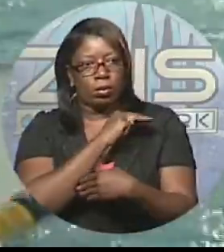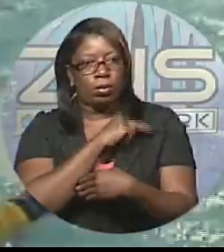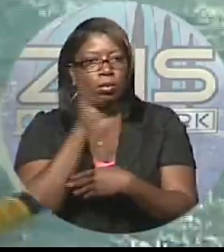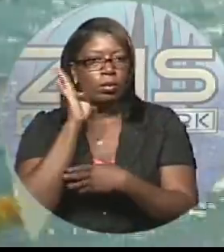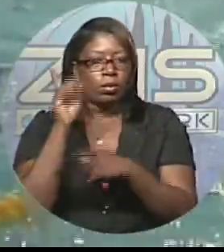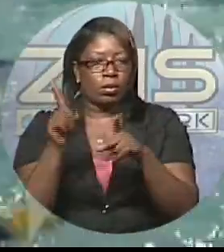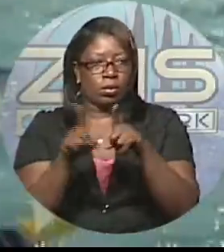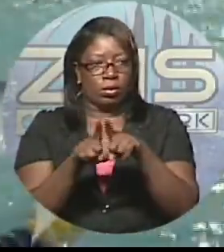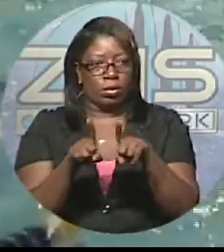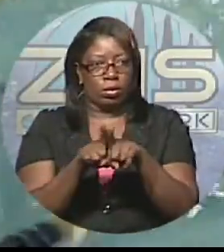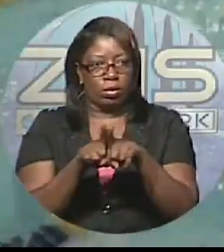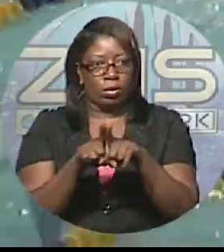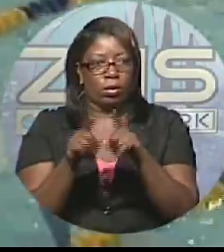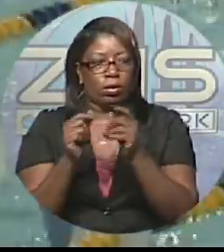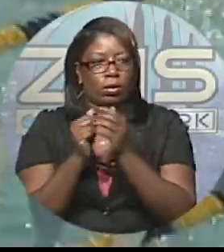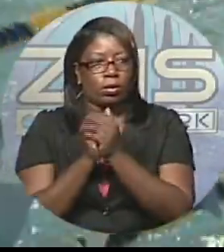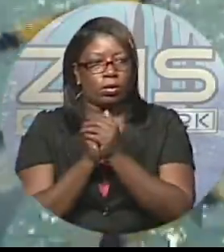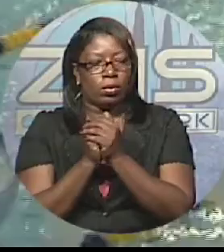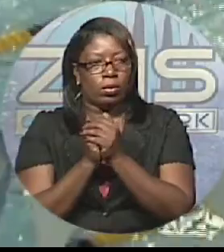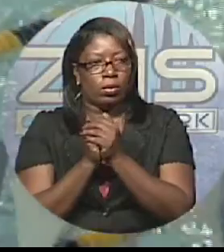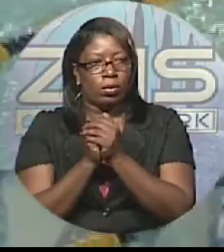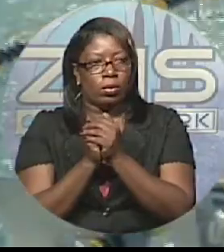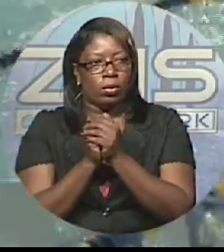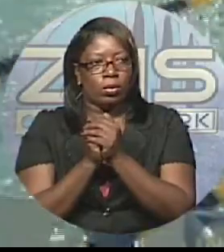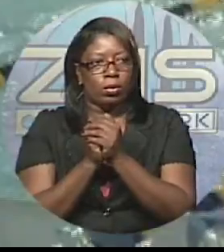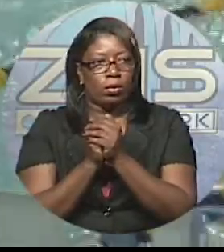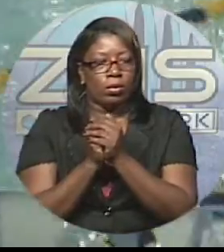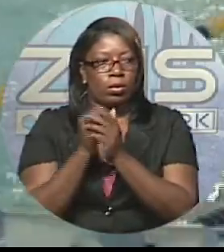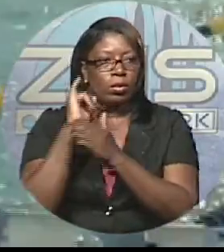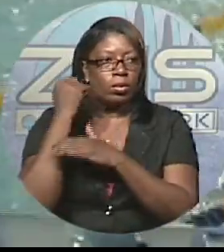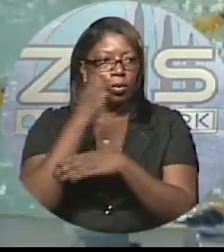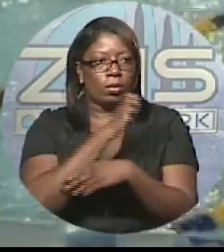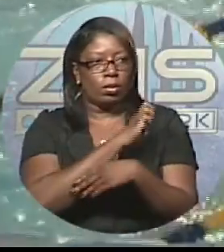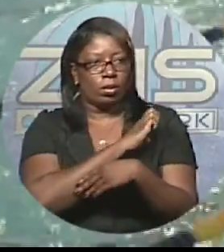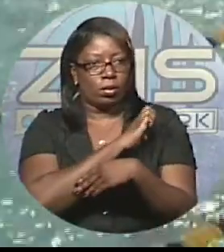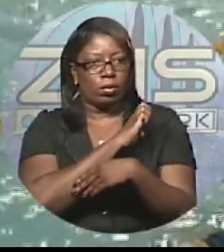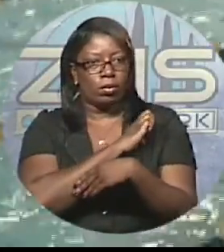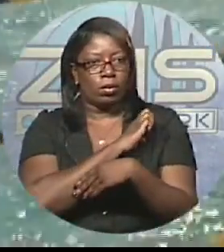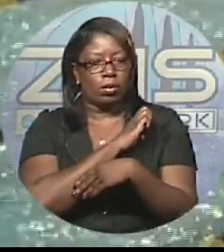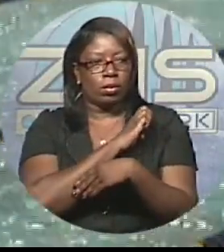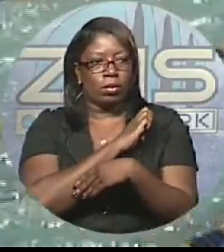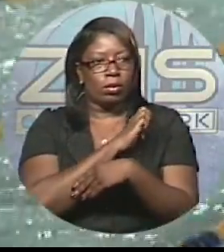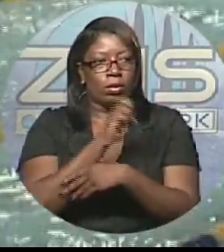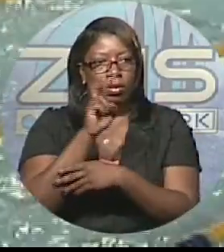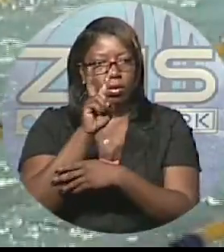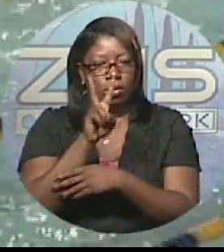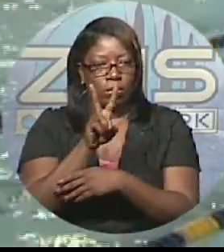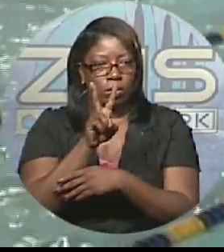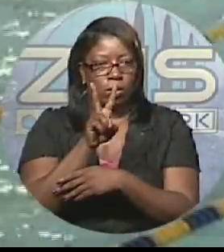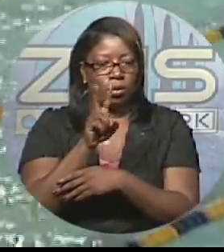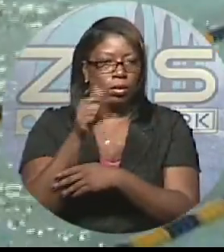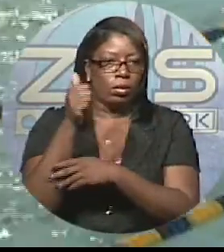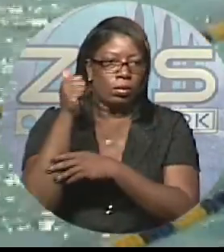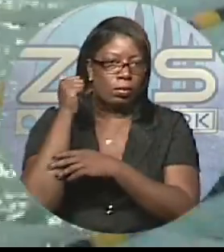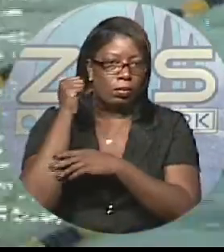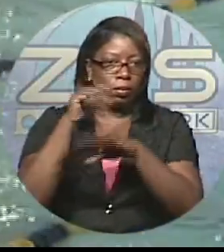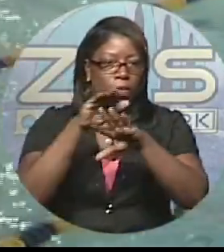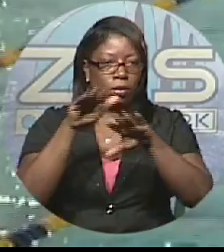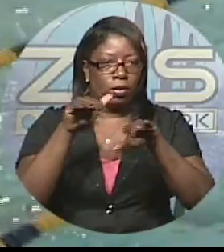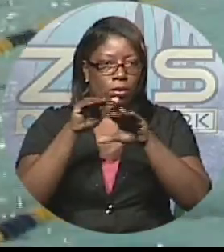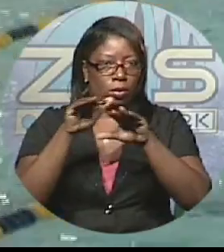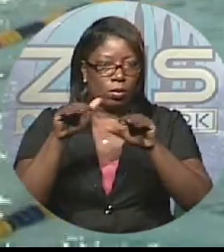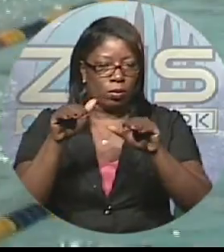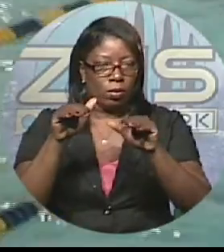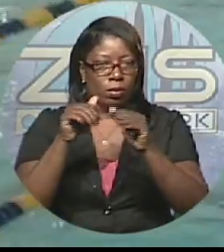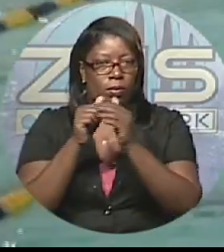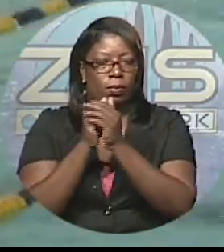time, 2 minutes, 30.91 seconds. Joanna Evans picks up a silver in the two back. Her time, 2